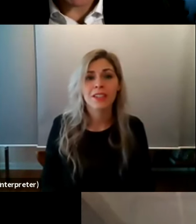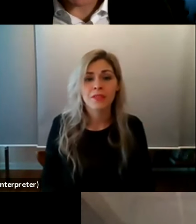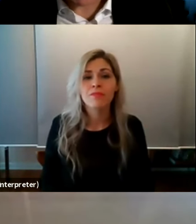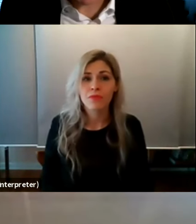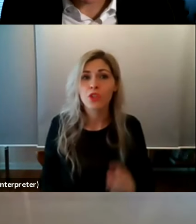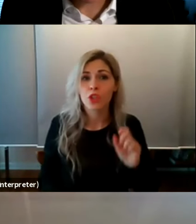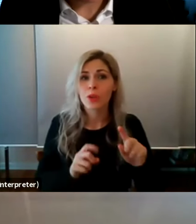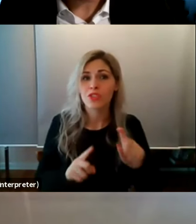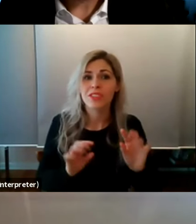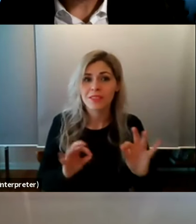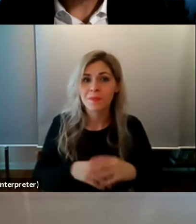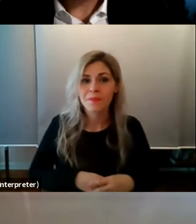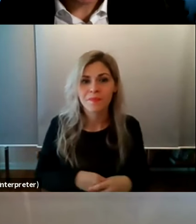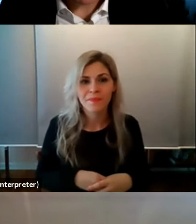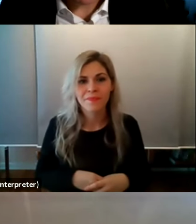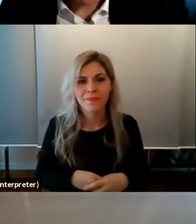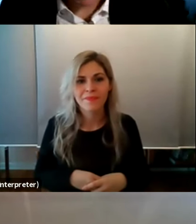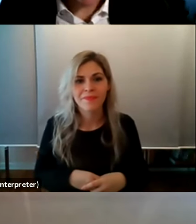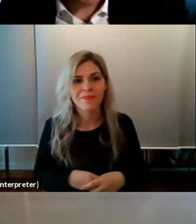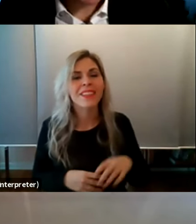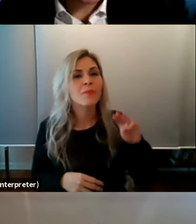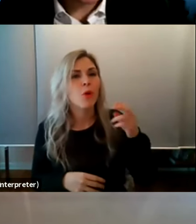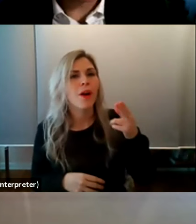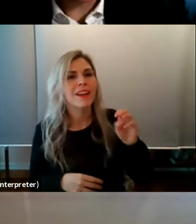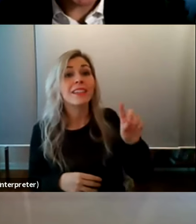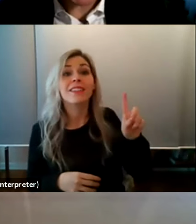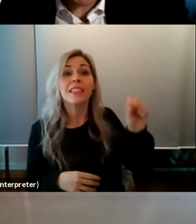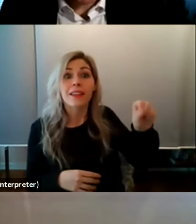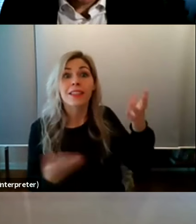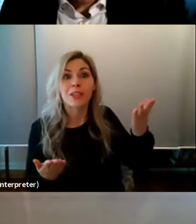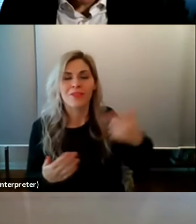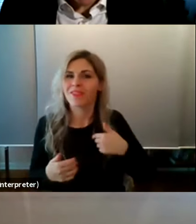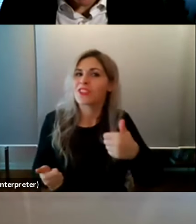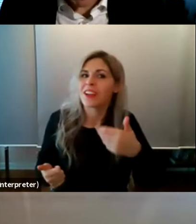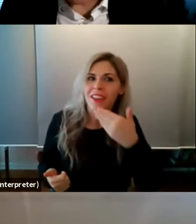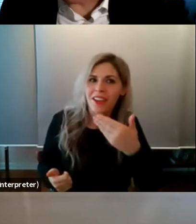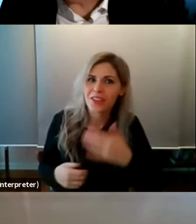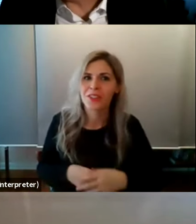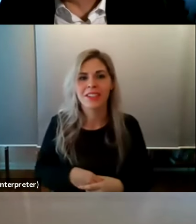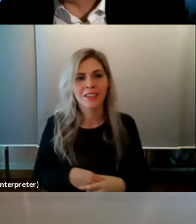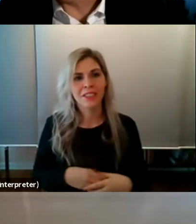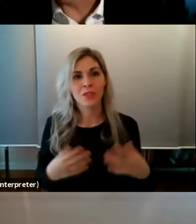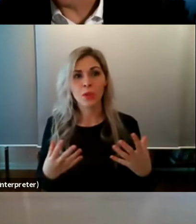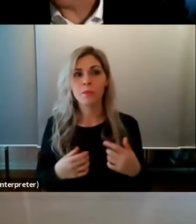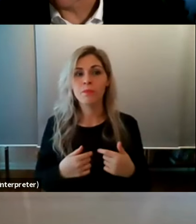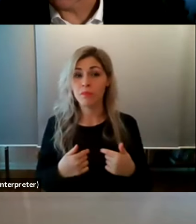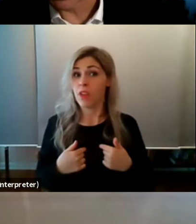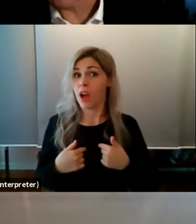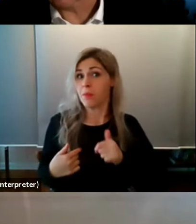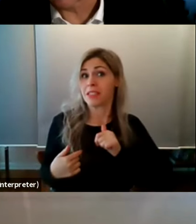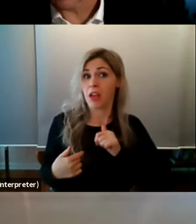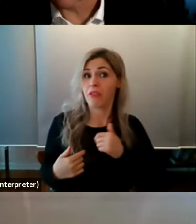our questions. Yes, I'm here. Great, thank you. And so I've prepared a